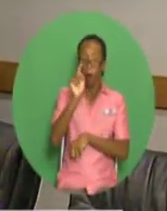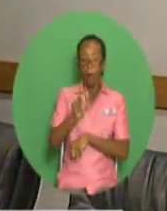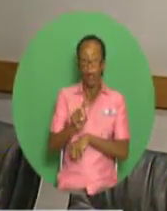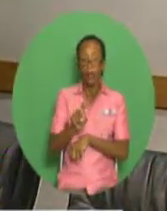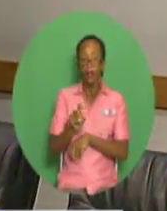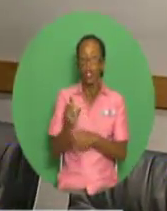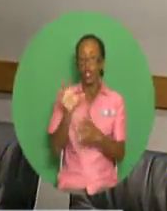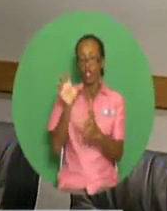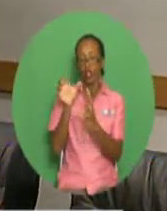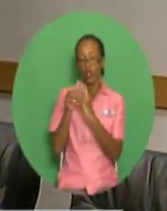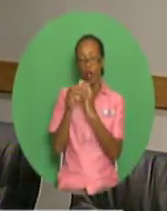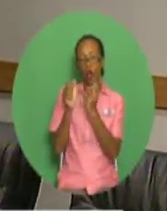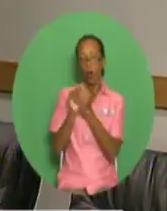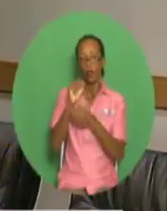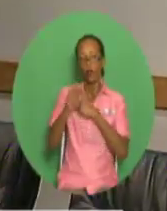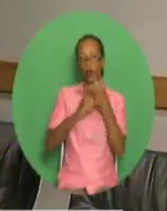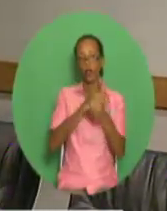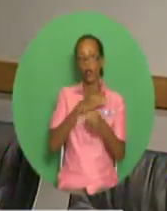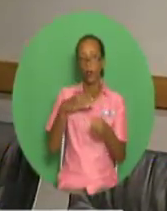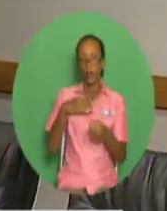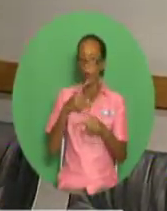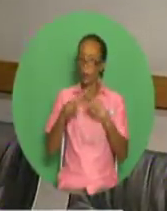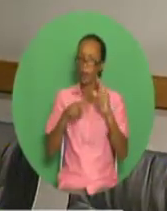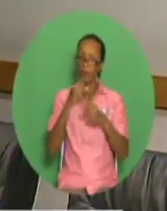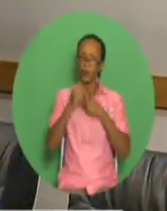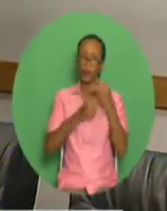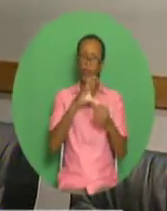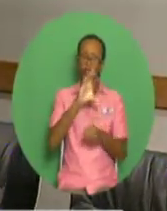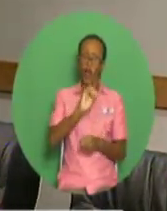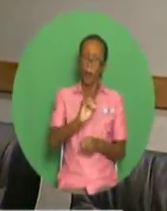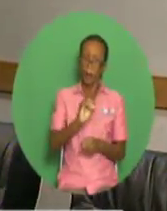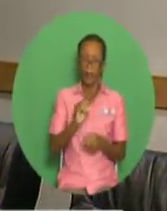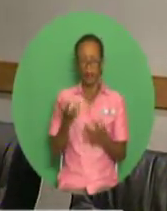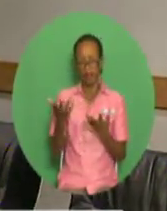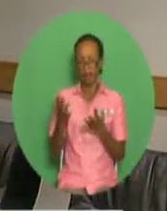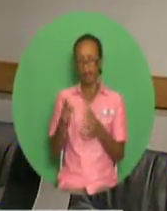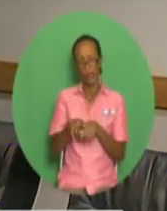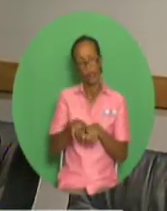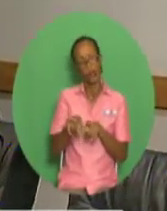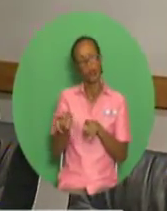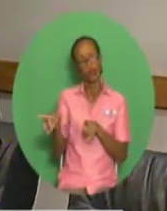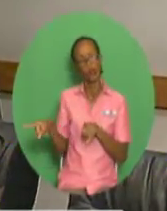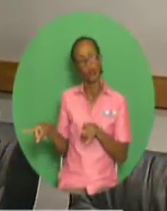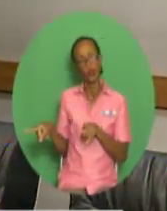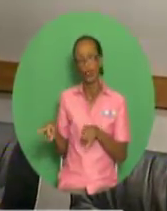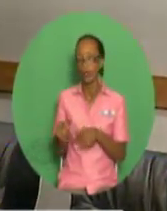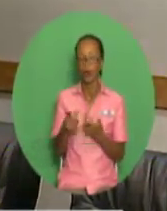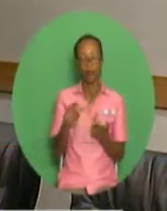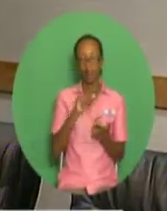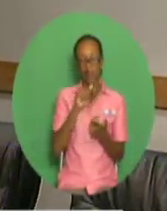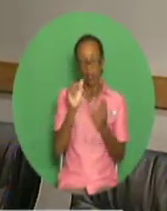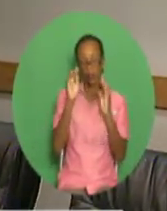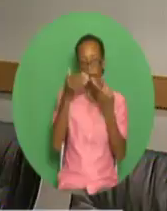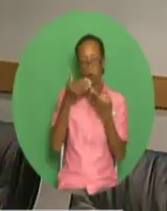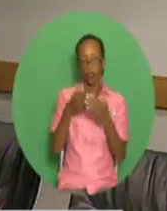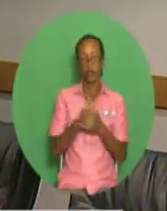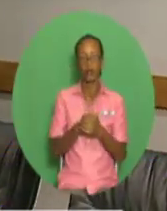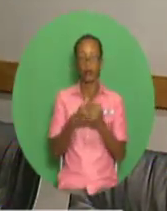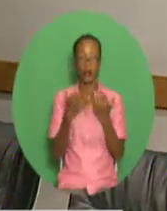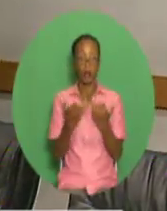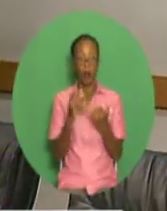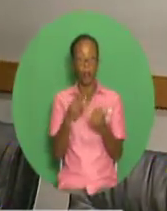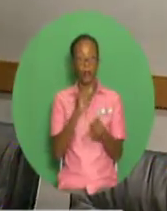Sports Commission. Of course, the sports company went about its way and just never looked back. Right? We are planning to